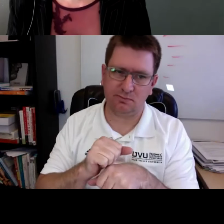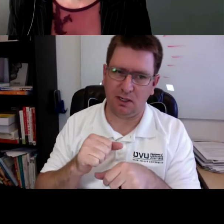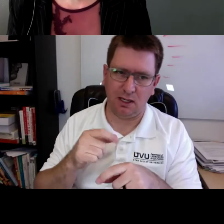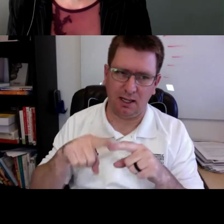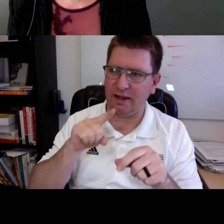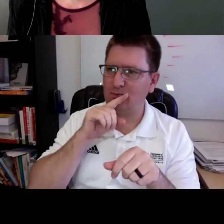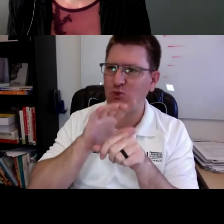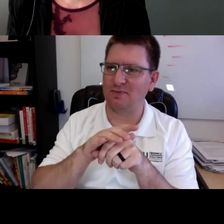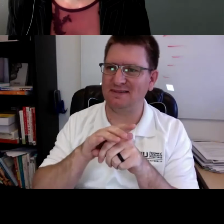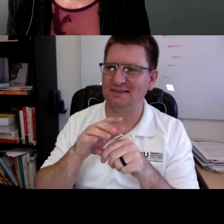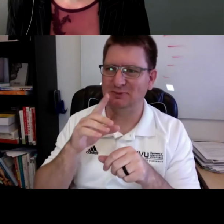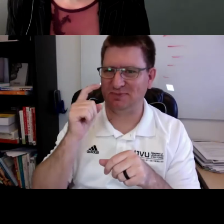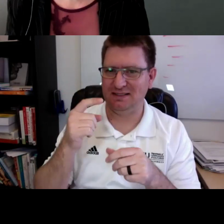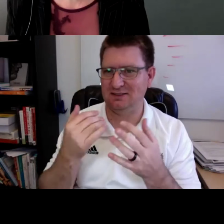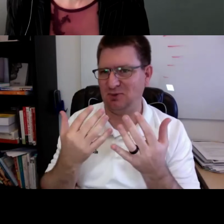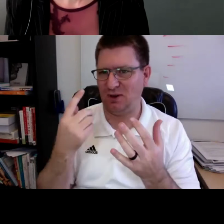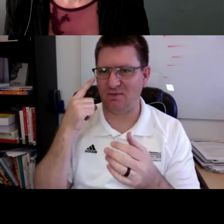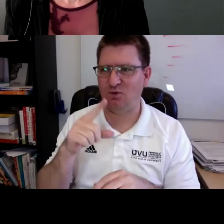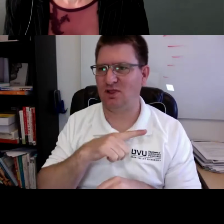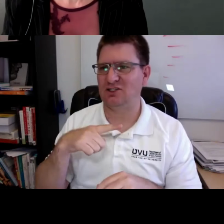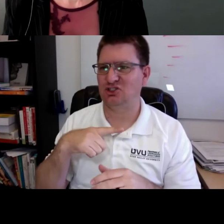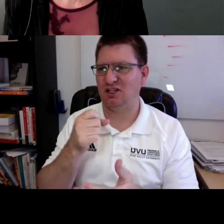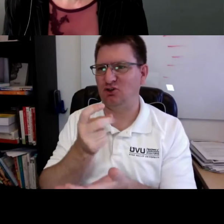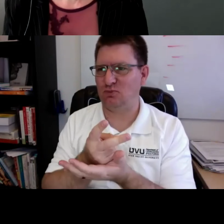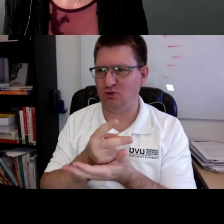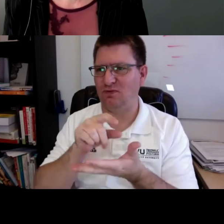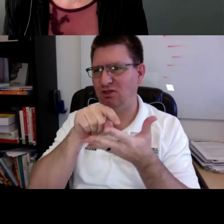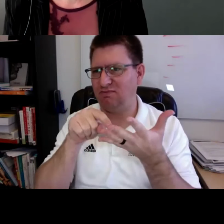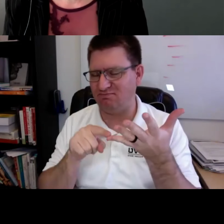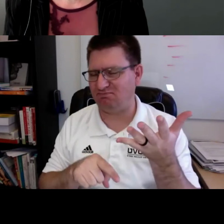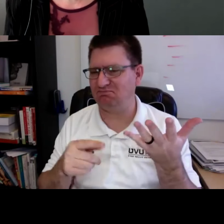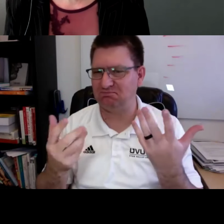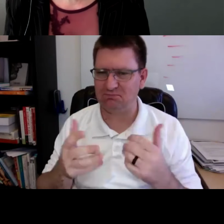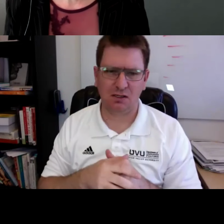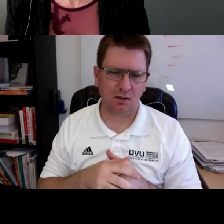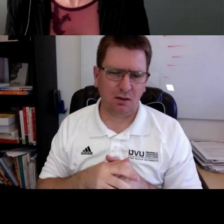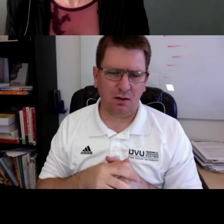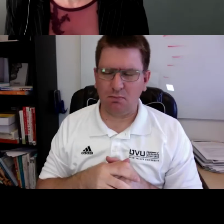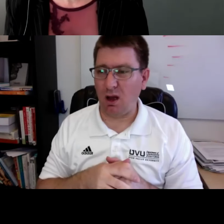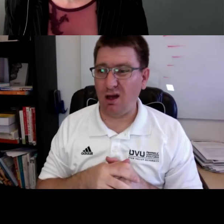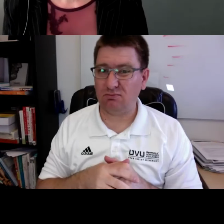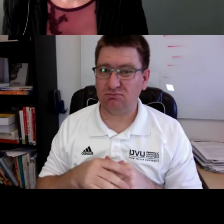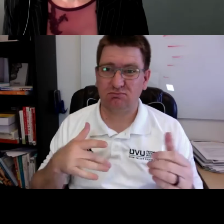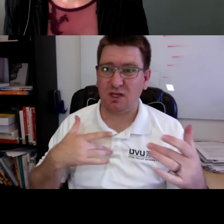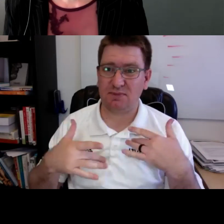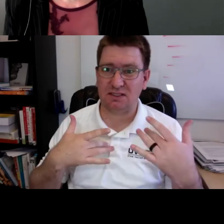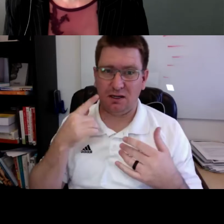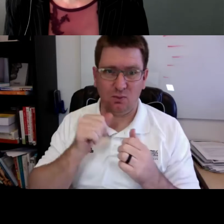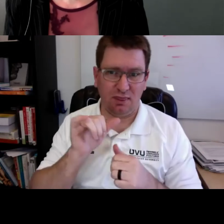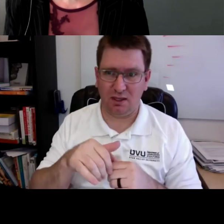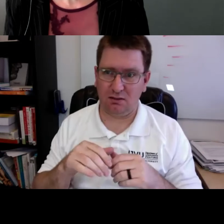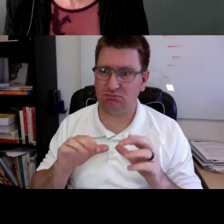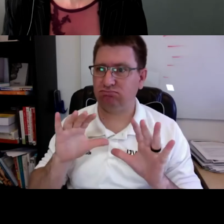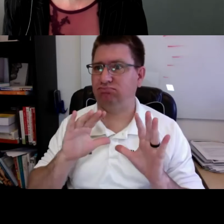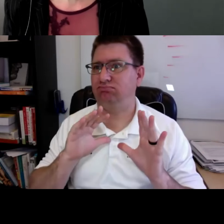that is in the works at the moment. I can't commit, can't promise because we're waiting on the legislature to approve those